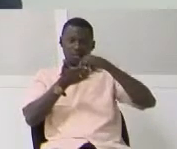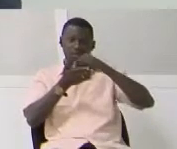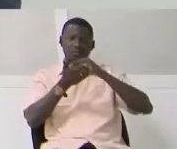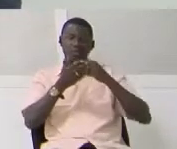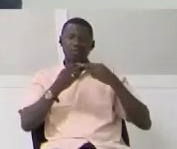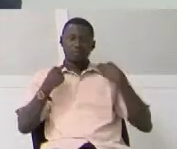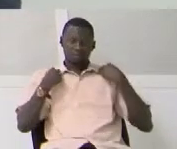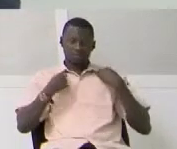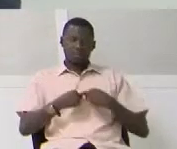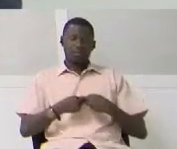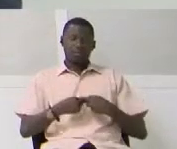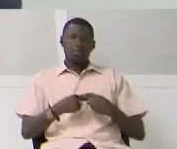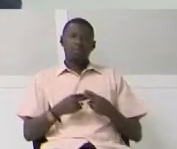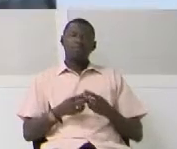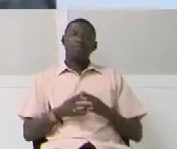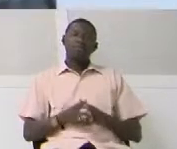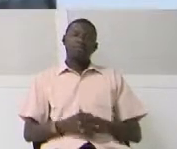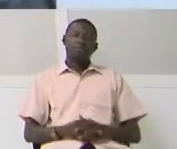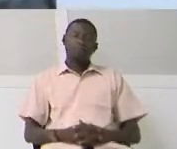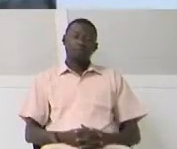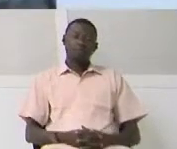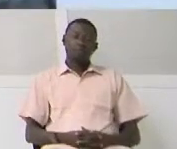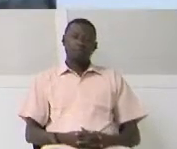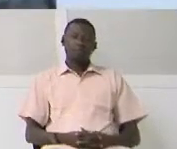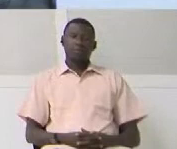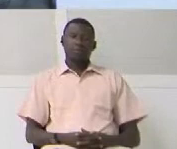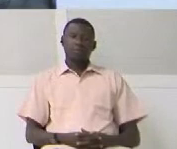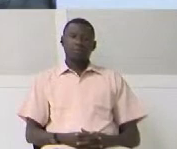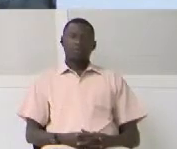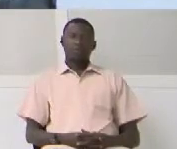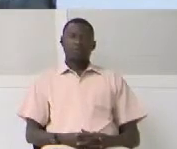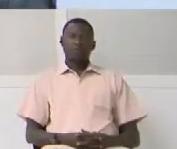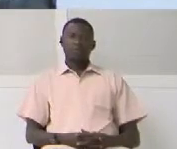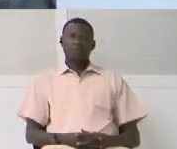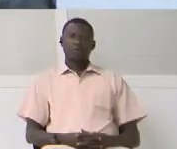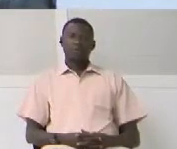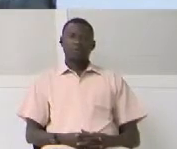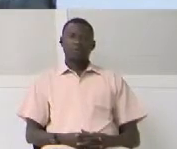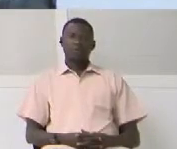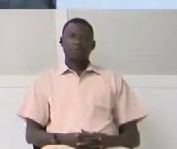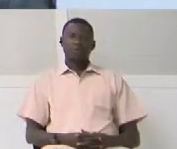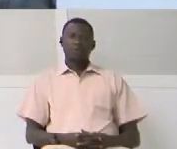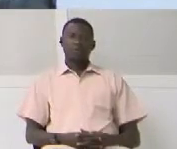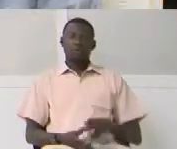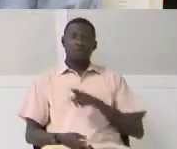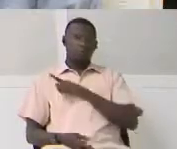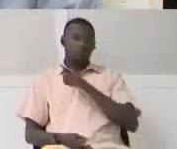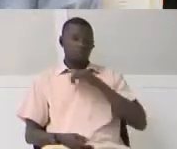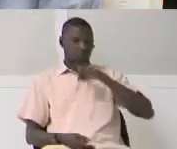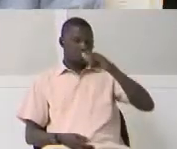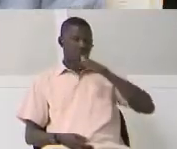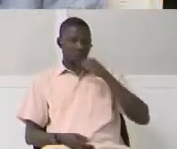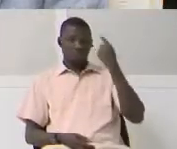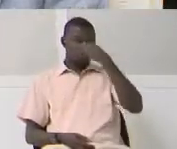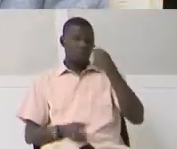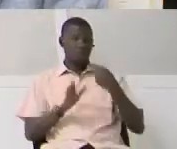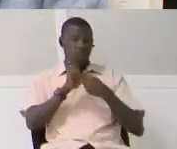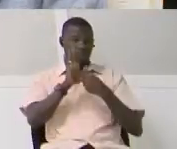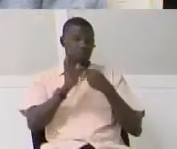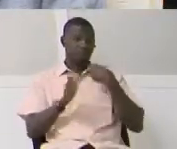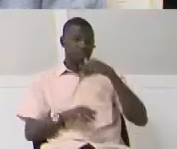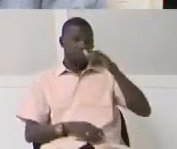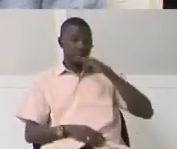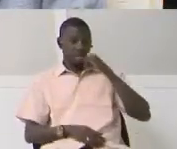medal. So, no harm I want to for no. We recognized each other there.